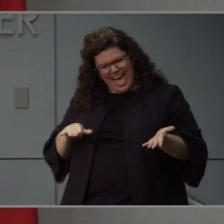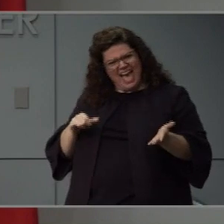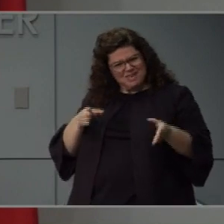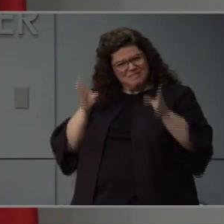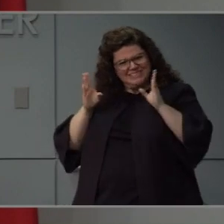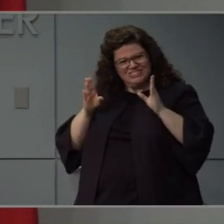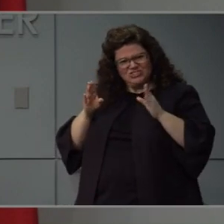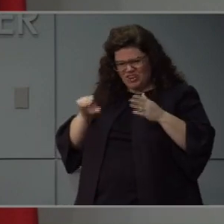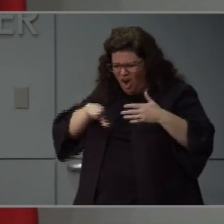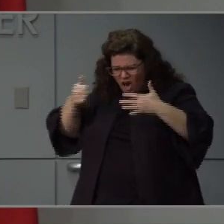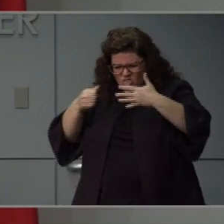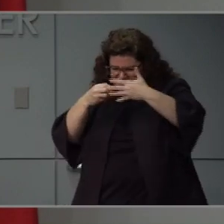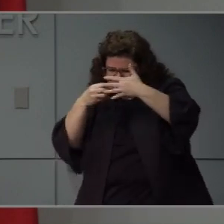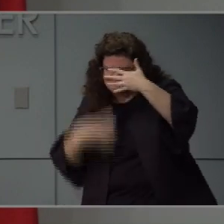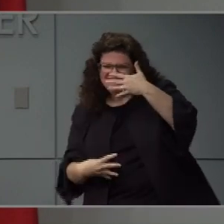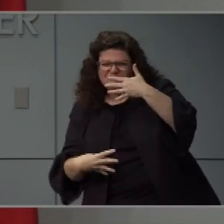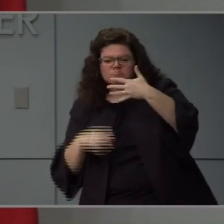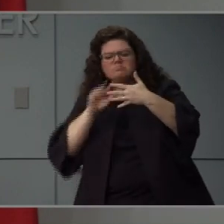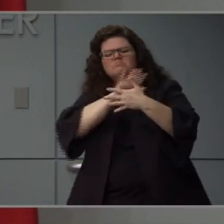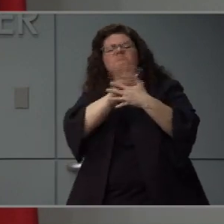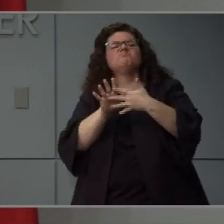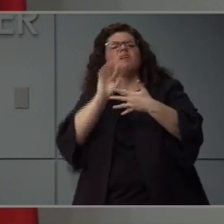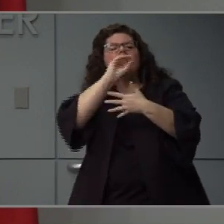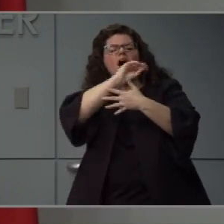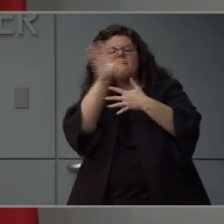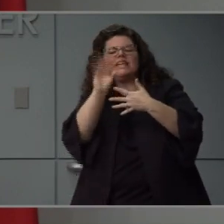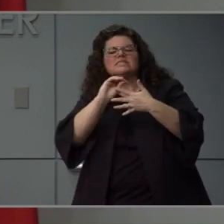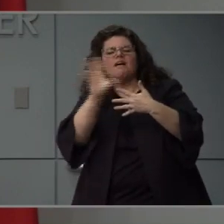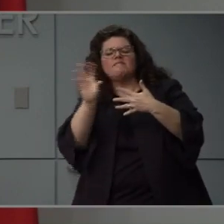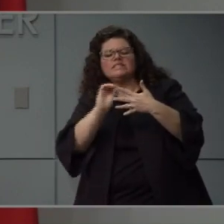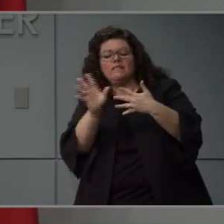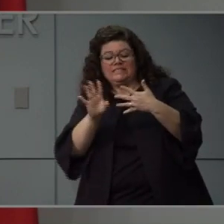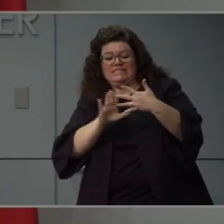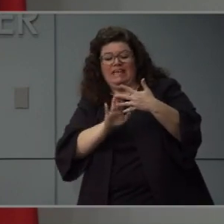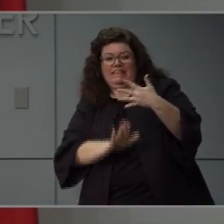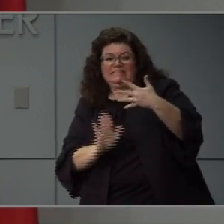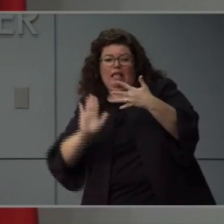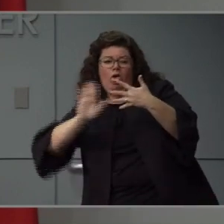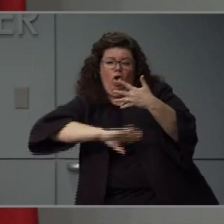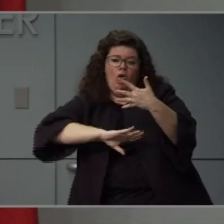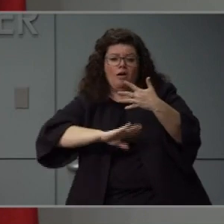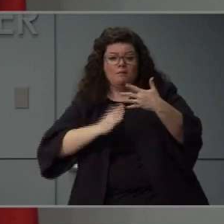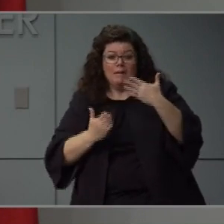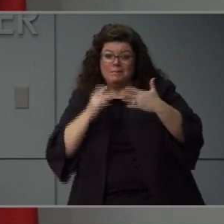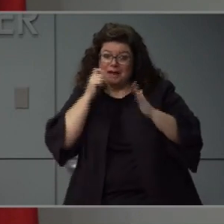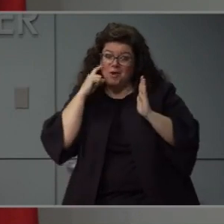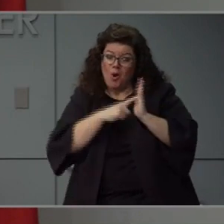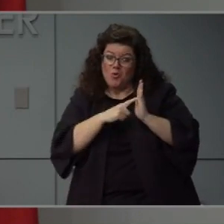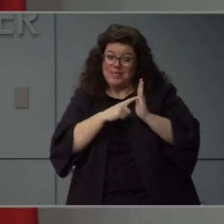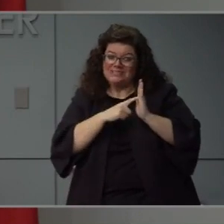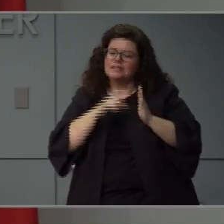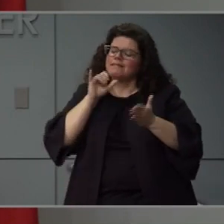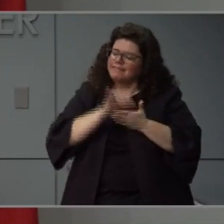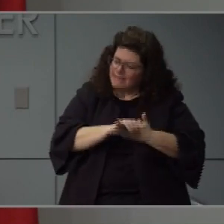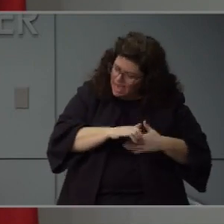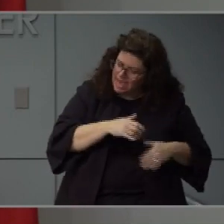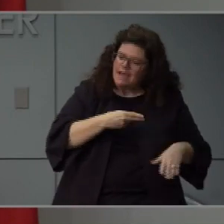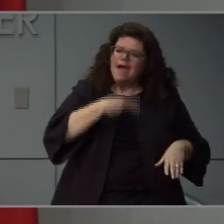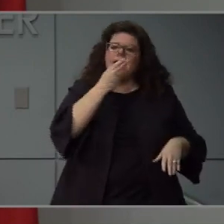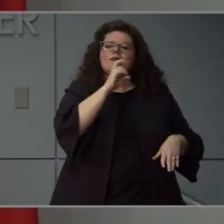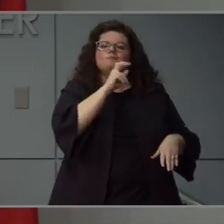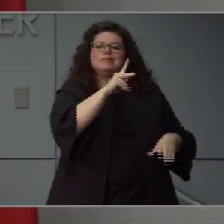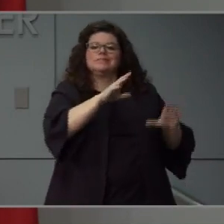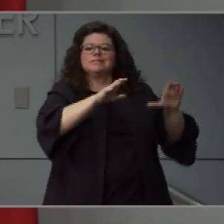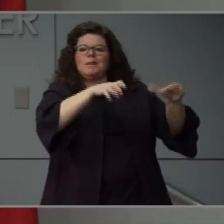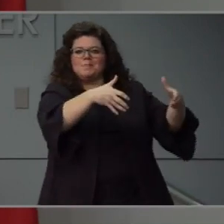presenting with headache or some more non-specific symptoms. And in those higher risk populations, we want those clinicians to